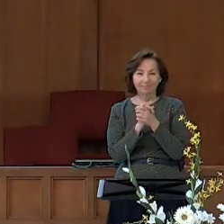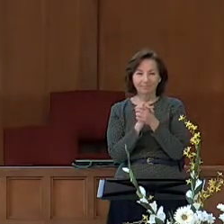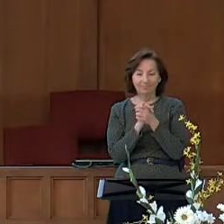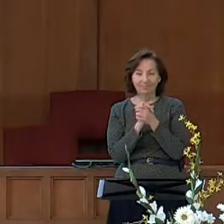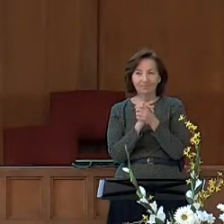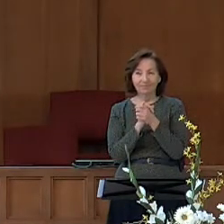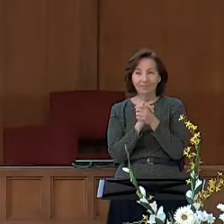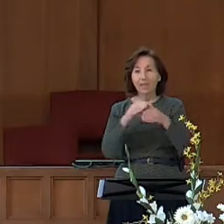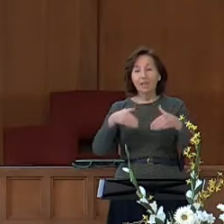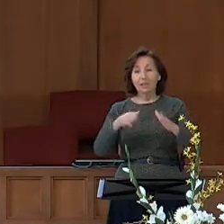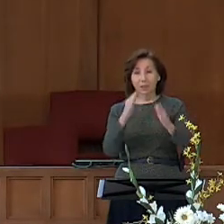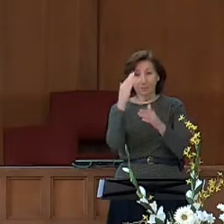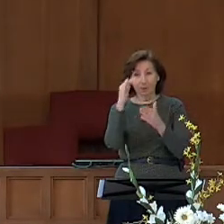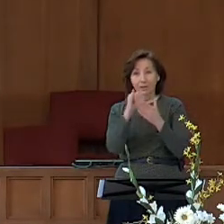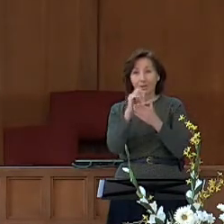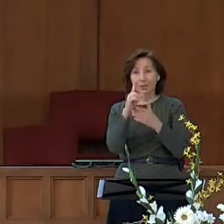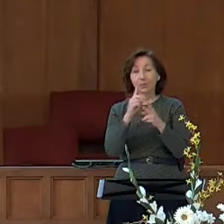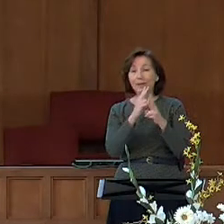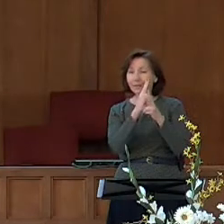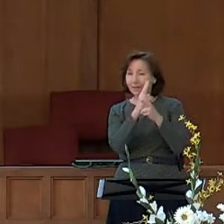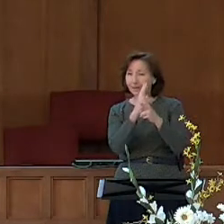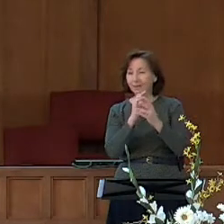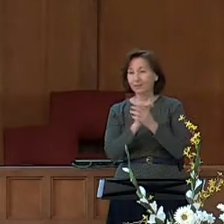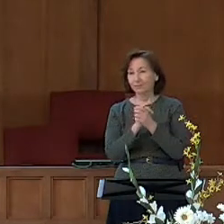Let them know you care.